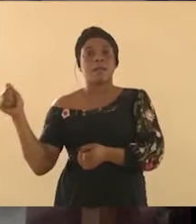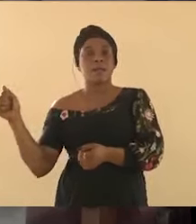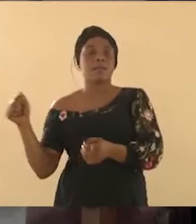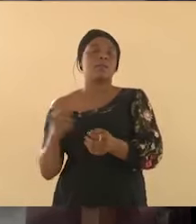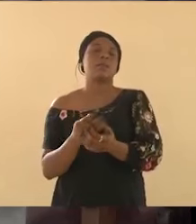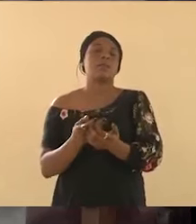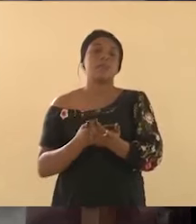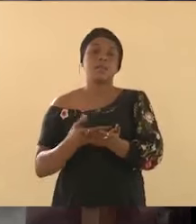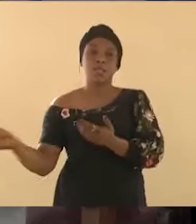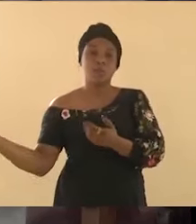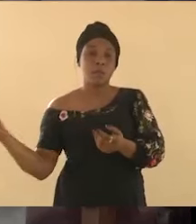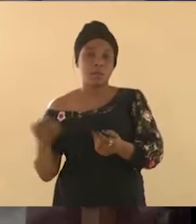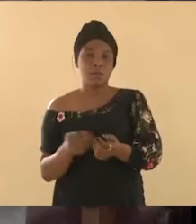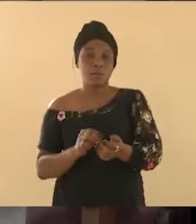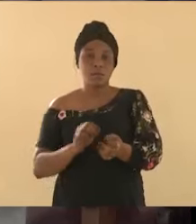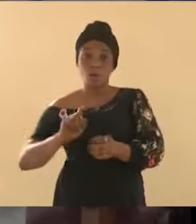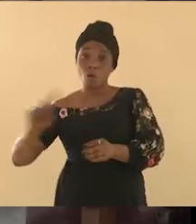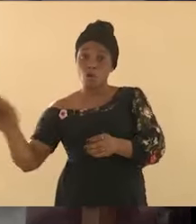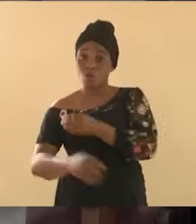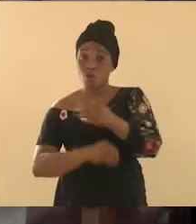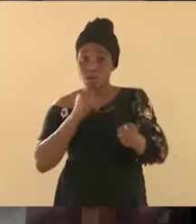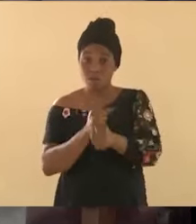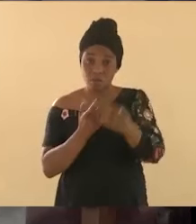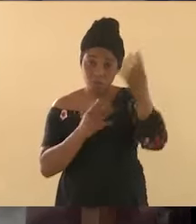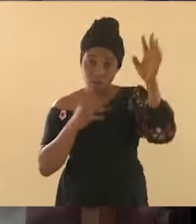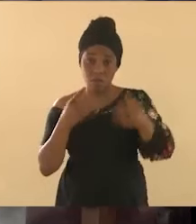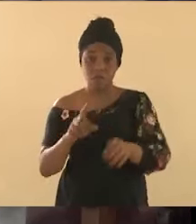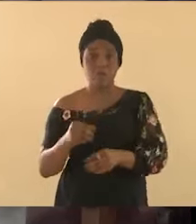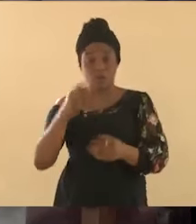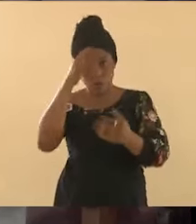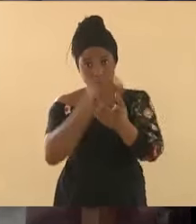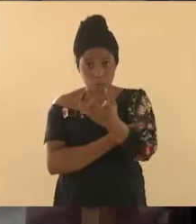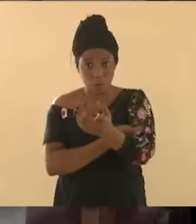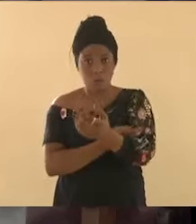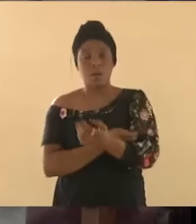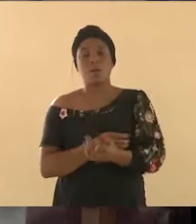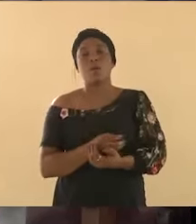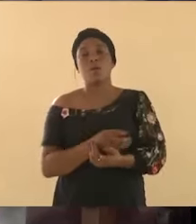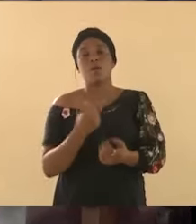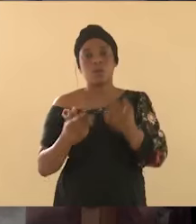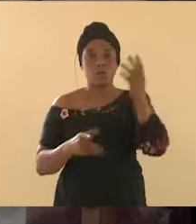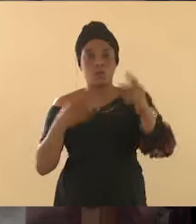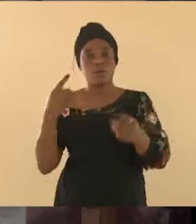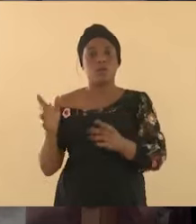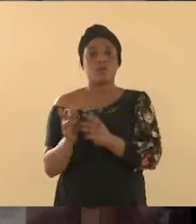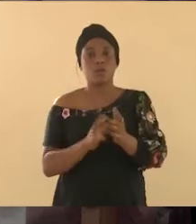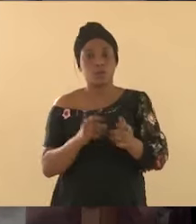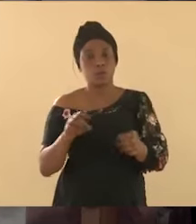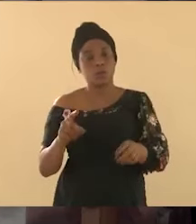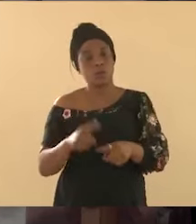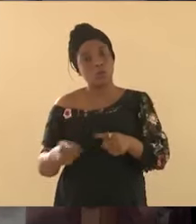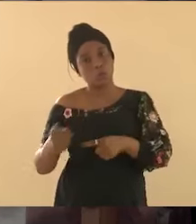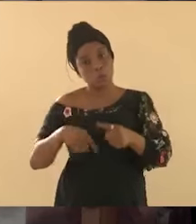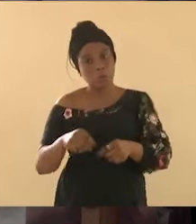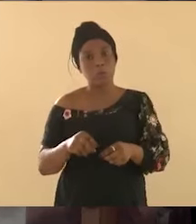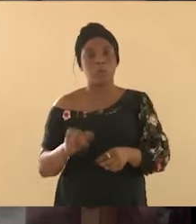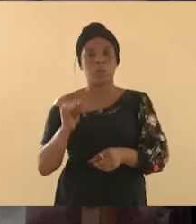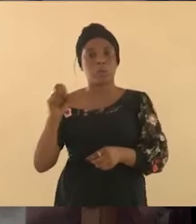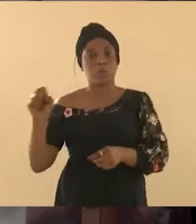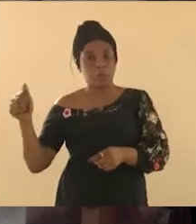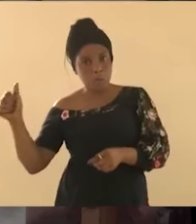Abraham spent 100 years waiting for Isaac. And then the world spent a lot of time waiting for Jesus to come. And then when Isaac